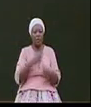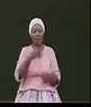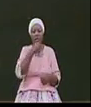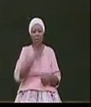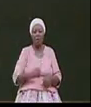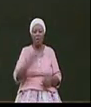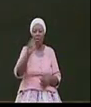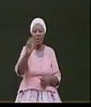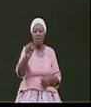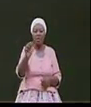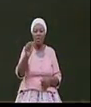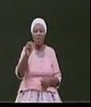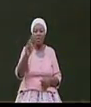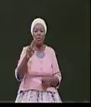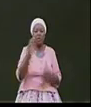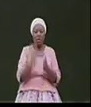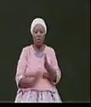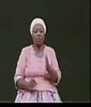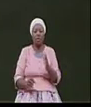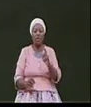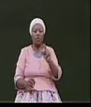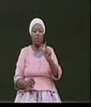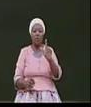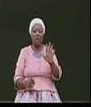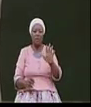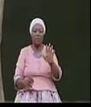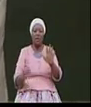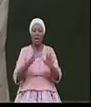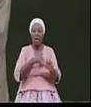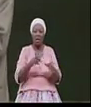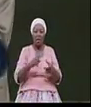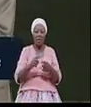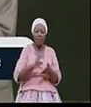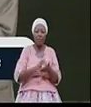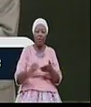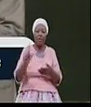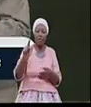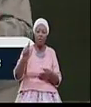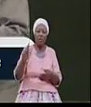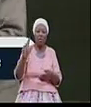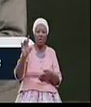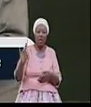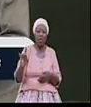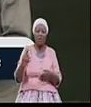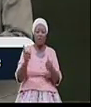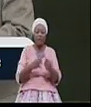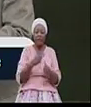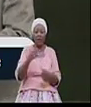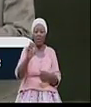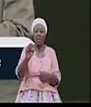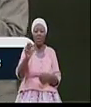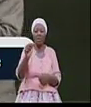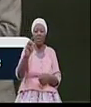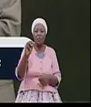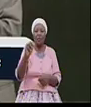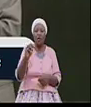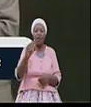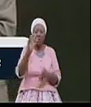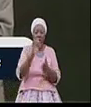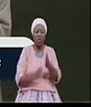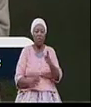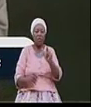chapter 25, and we're looking at verse 28. 1 Samuel chapter 25,